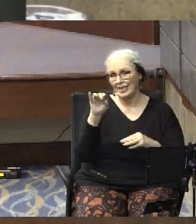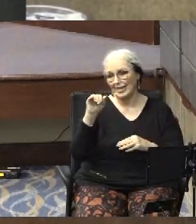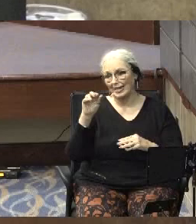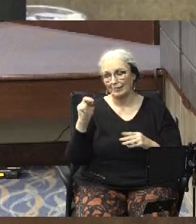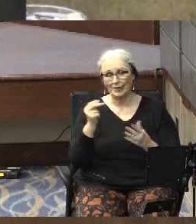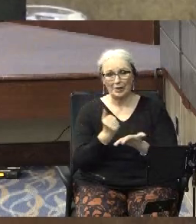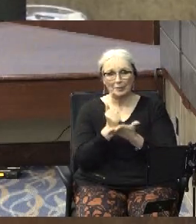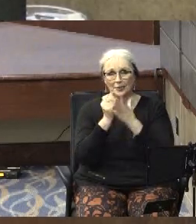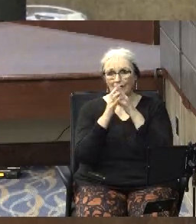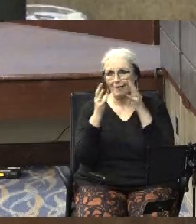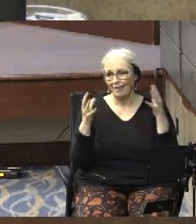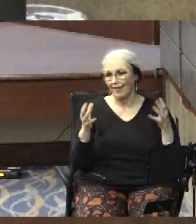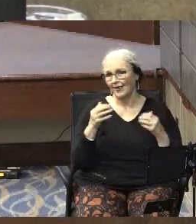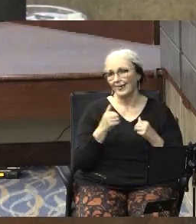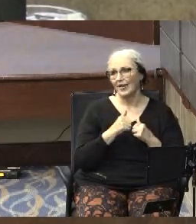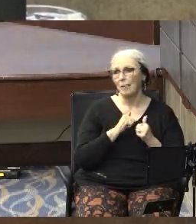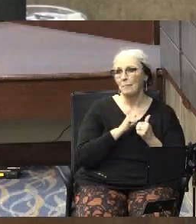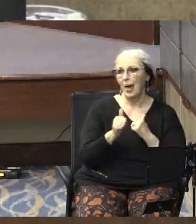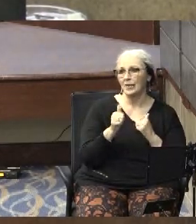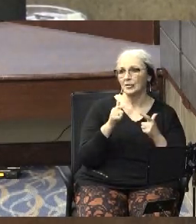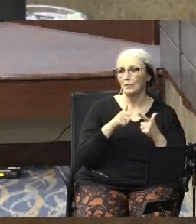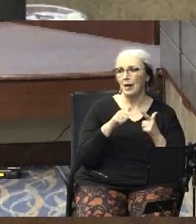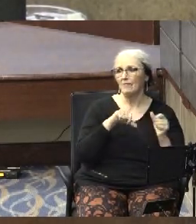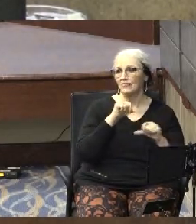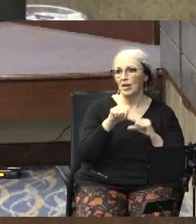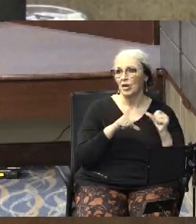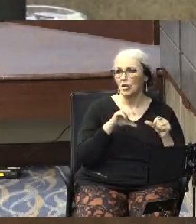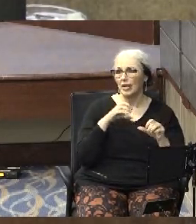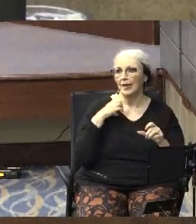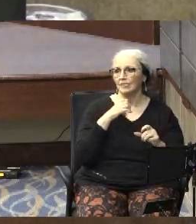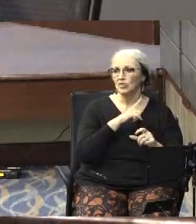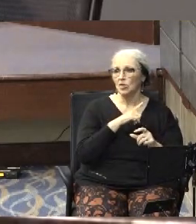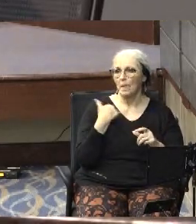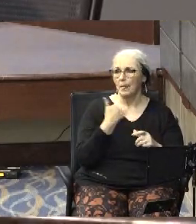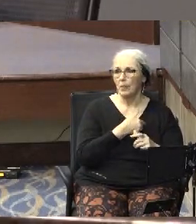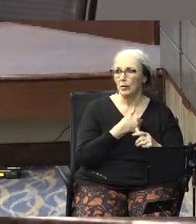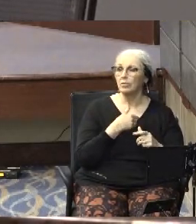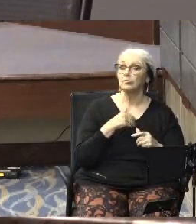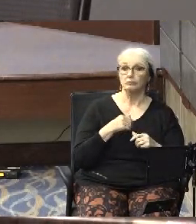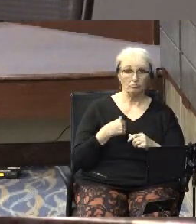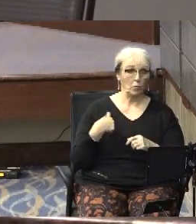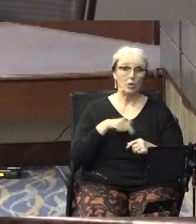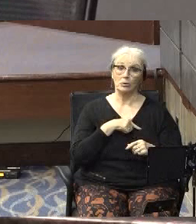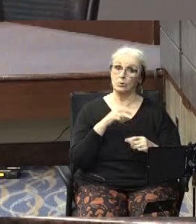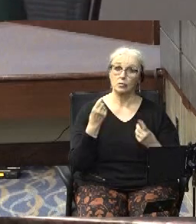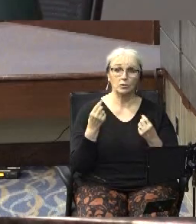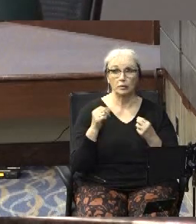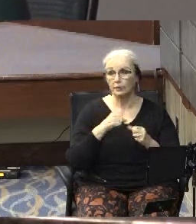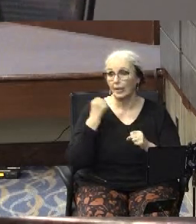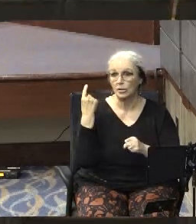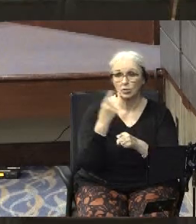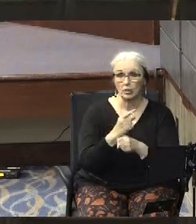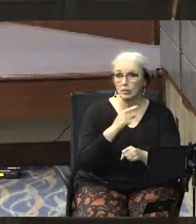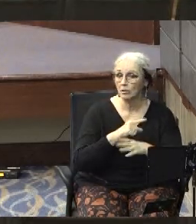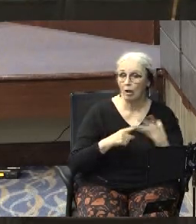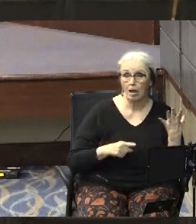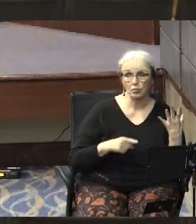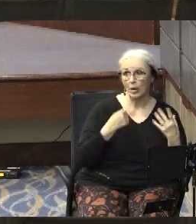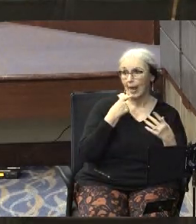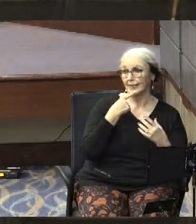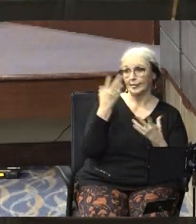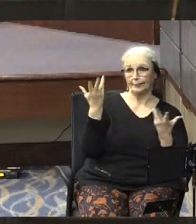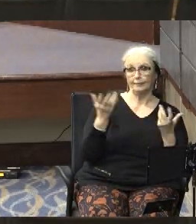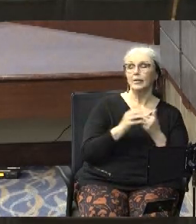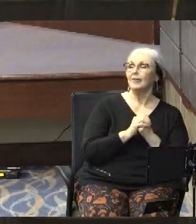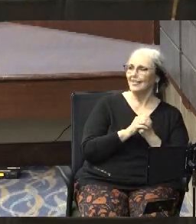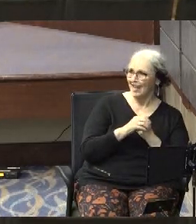others. So I'll pass that to my fellow council member. Oh, no, it's on next year. That's all I'm going to say. All right, we're going to be loaded for bear,